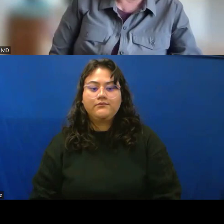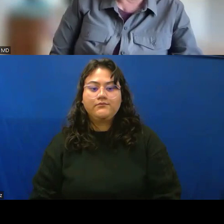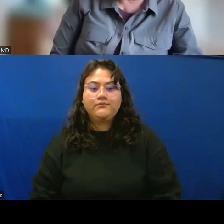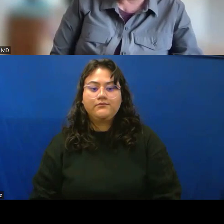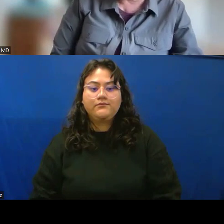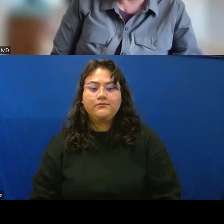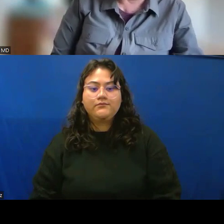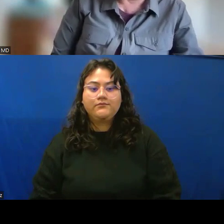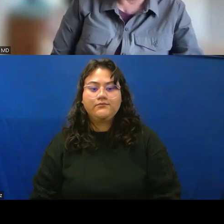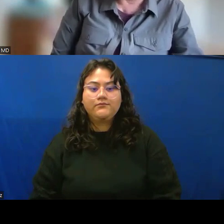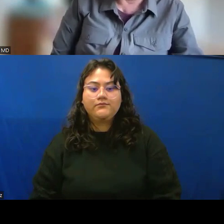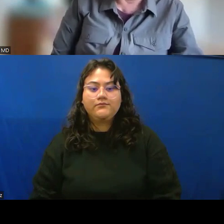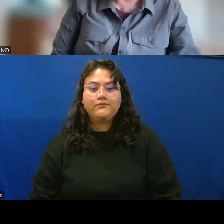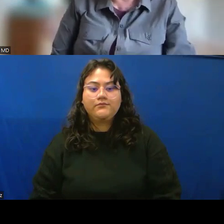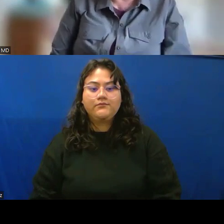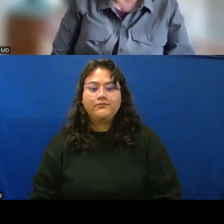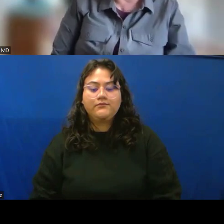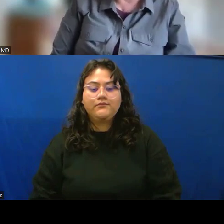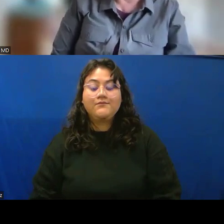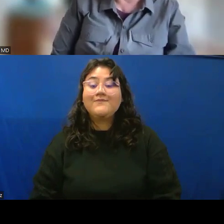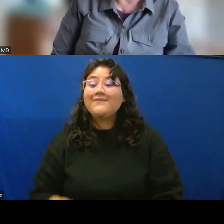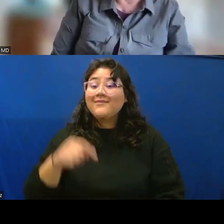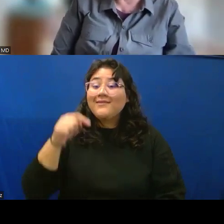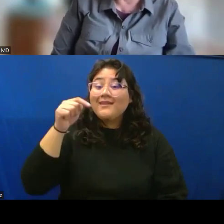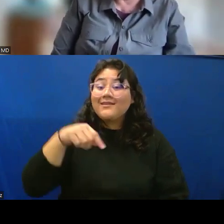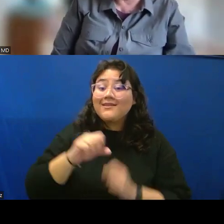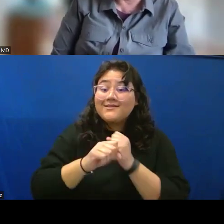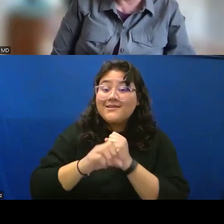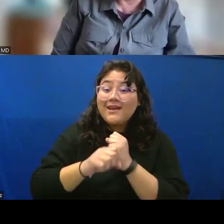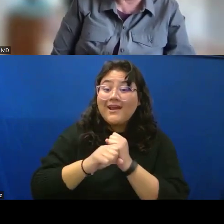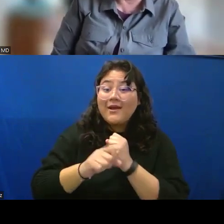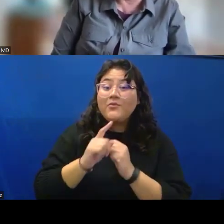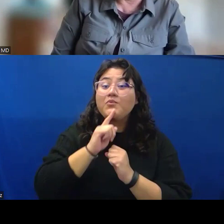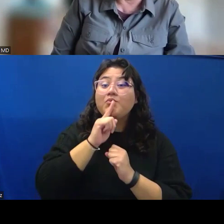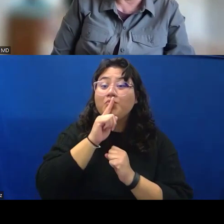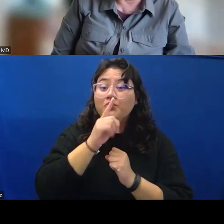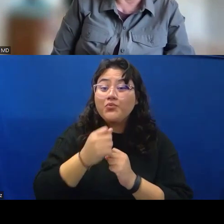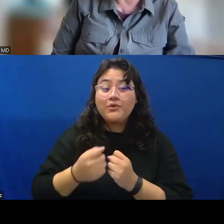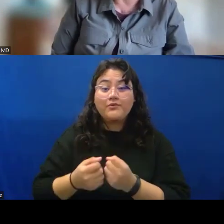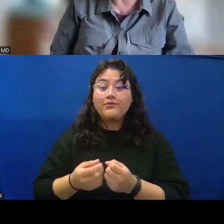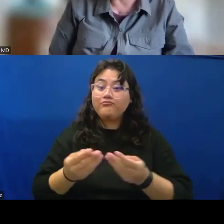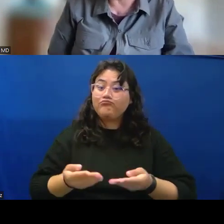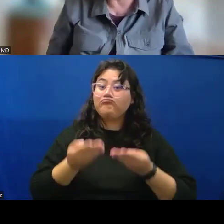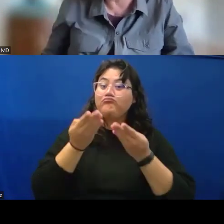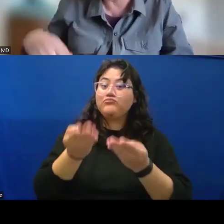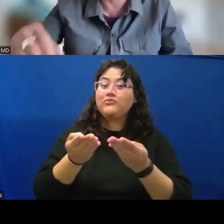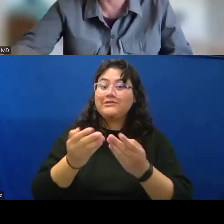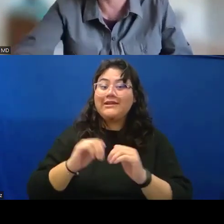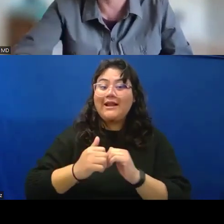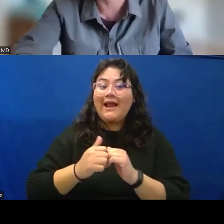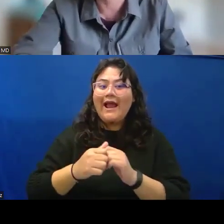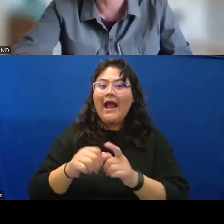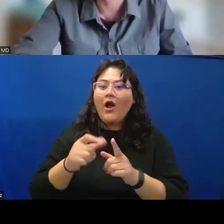So this campaign really created the atmosphere required to be able to advance more equitable and respectful language in